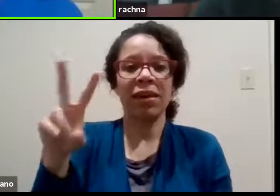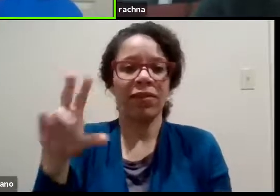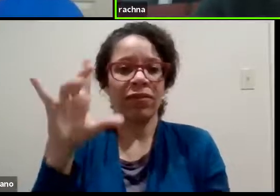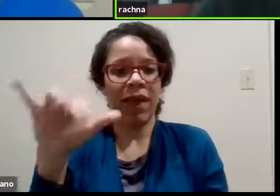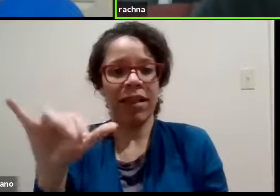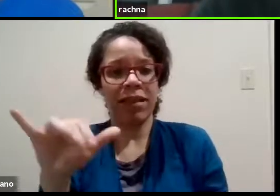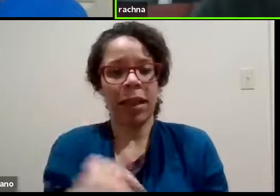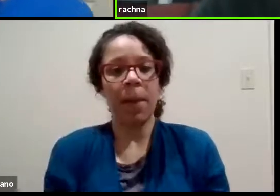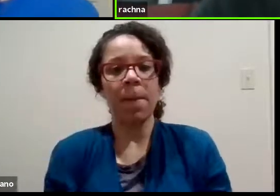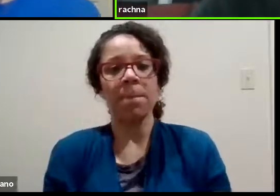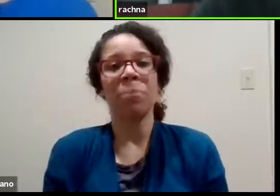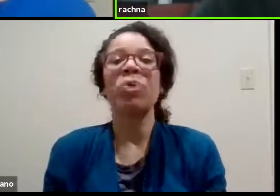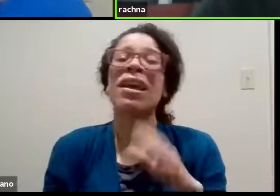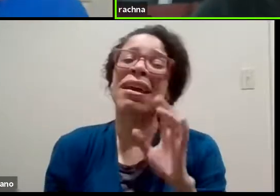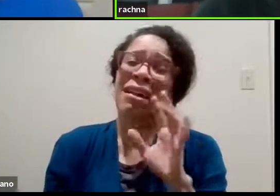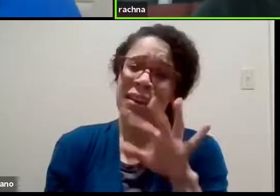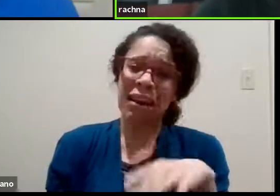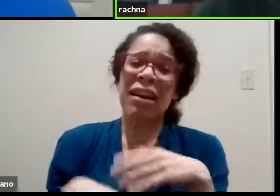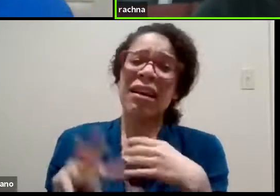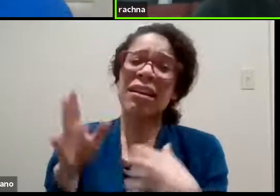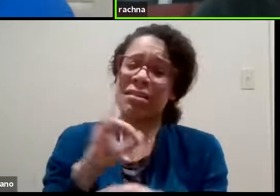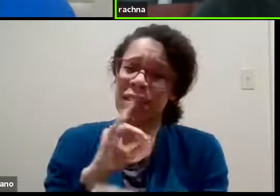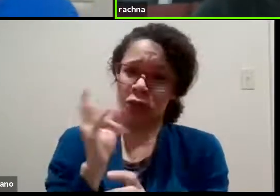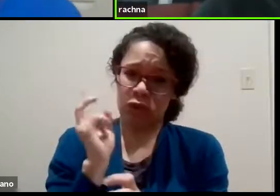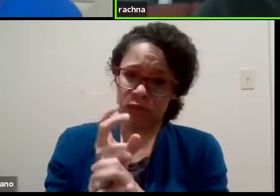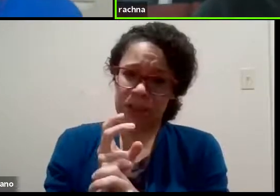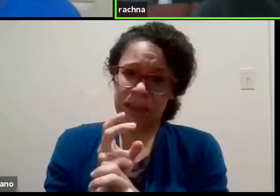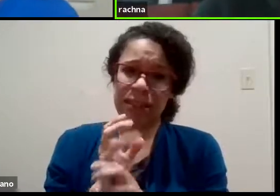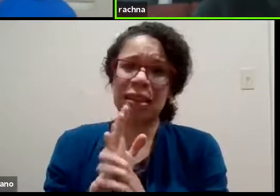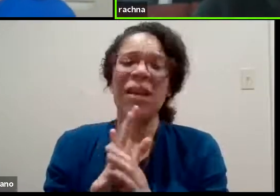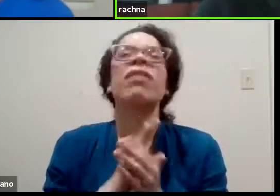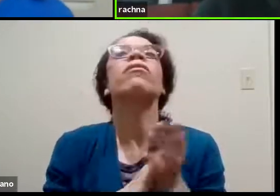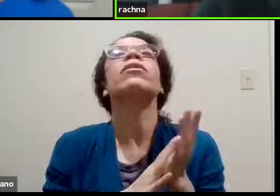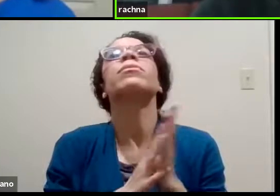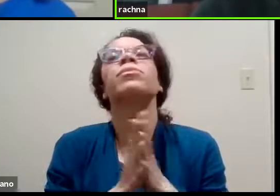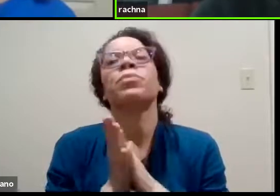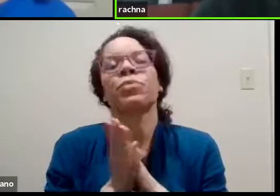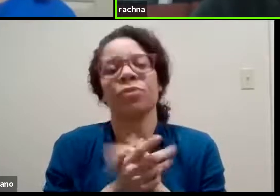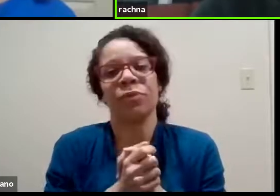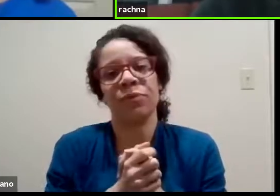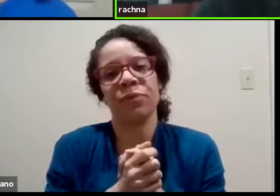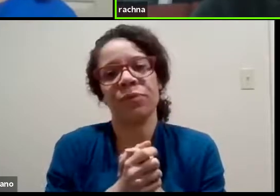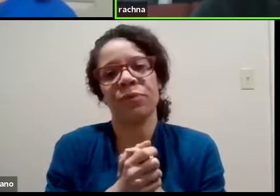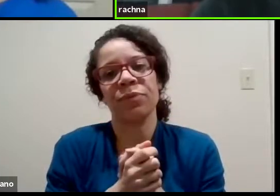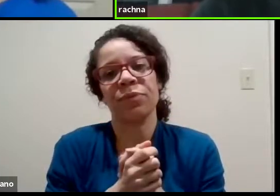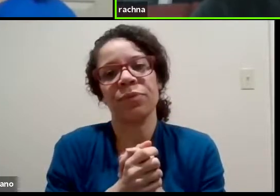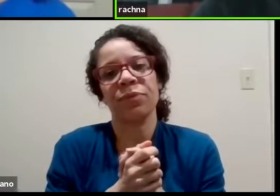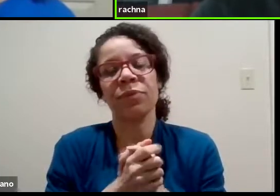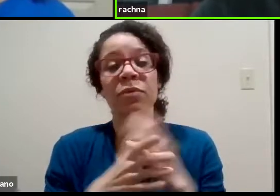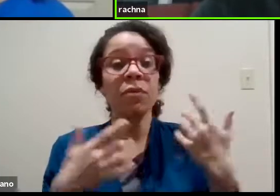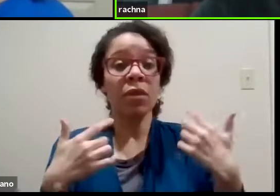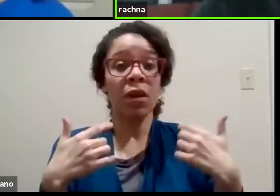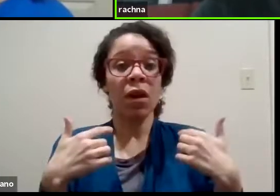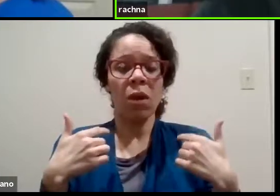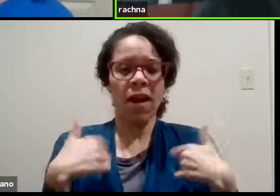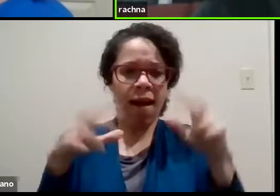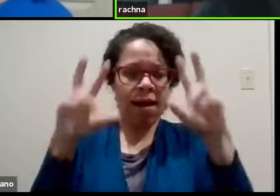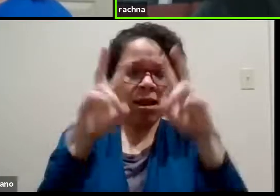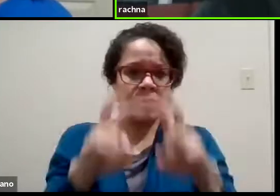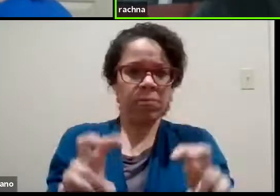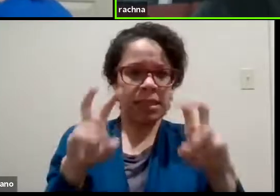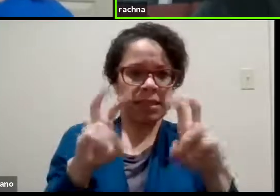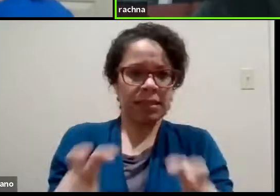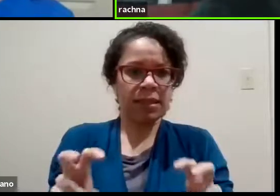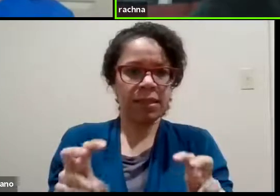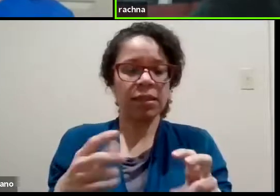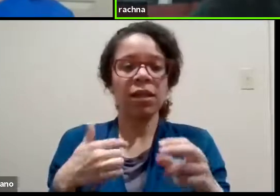And this is tough. This is really tough, because when I'm assessing, I'm trying to find out